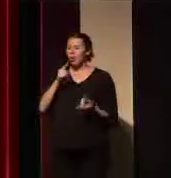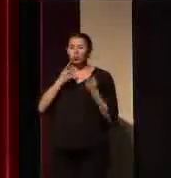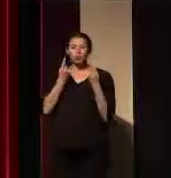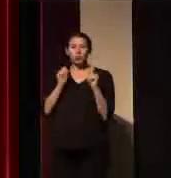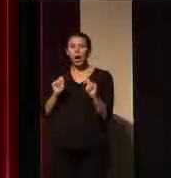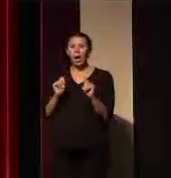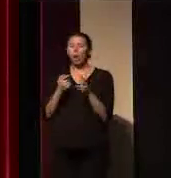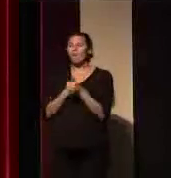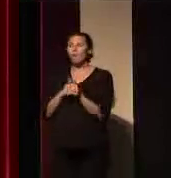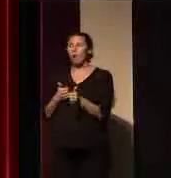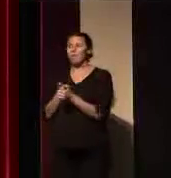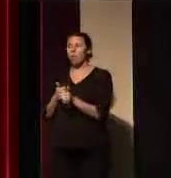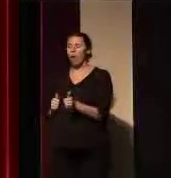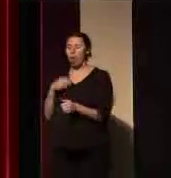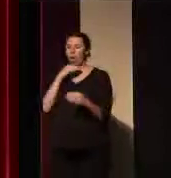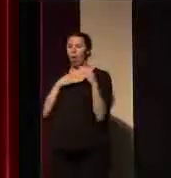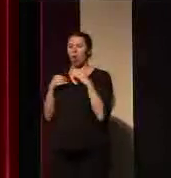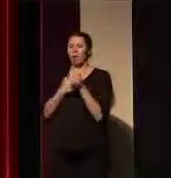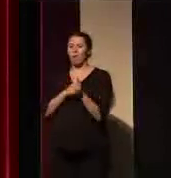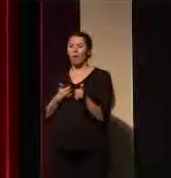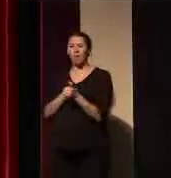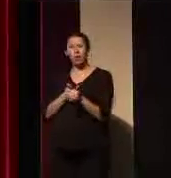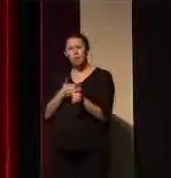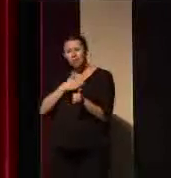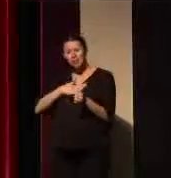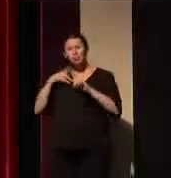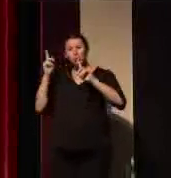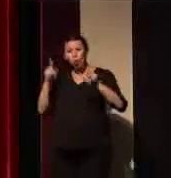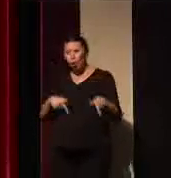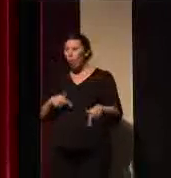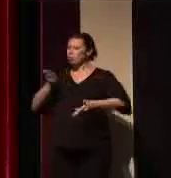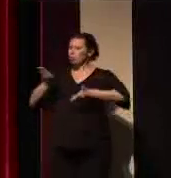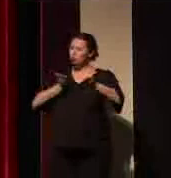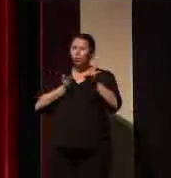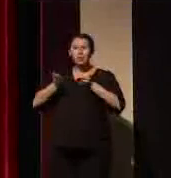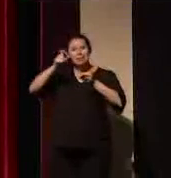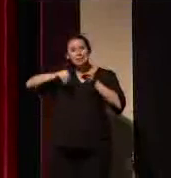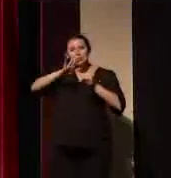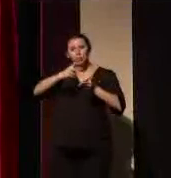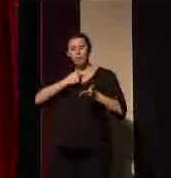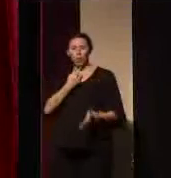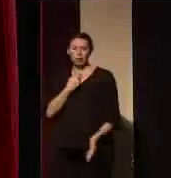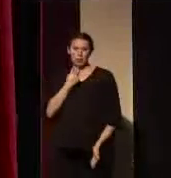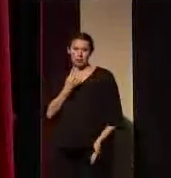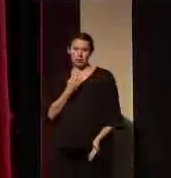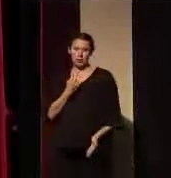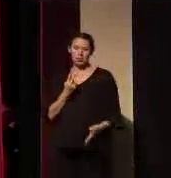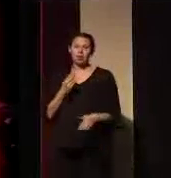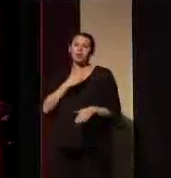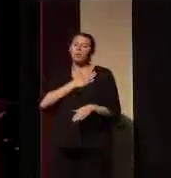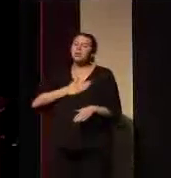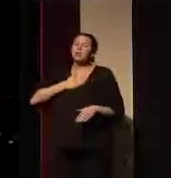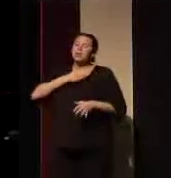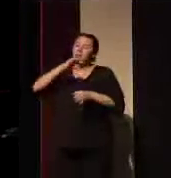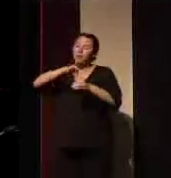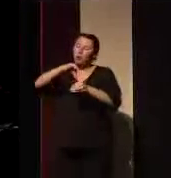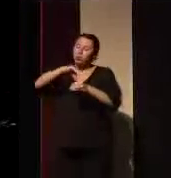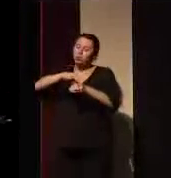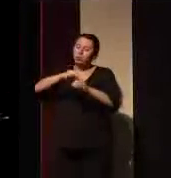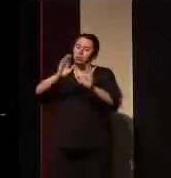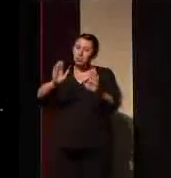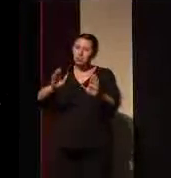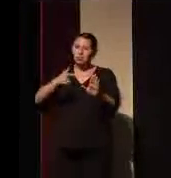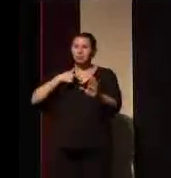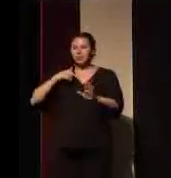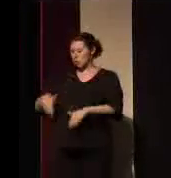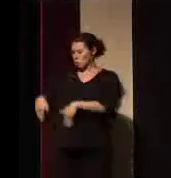go. And please serve on those juries. We need your voice. And please, of course, vote. Now, I grew